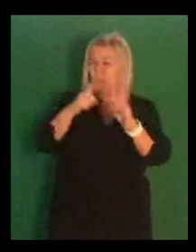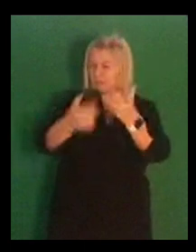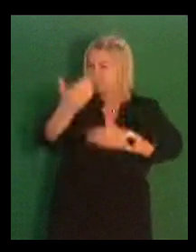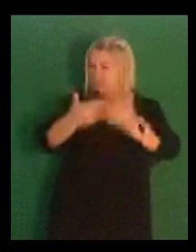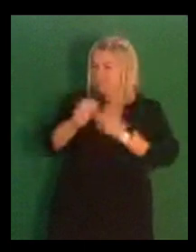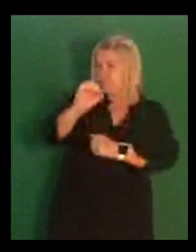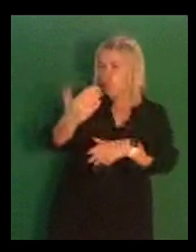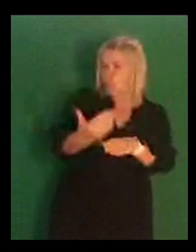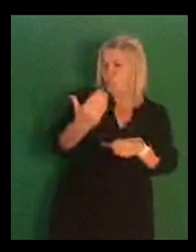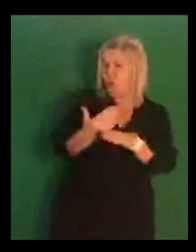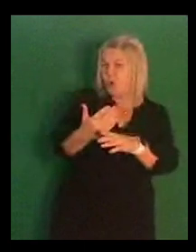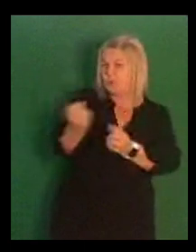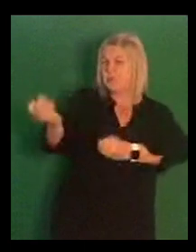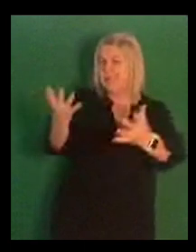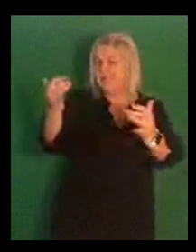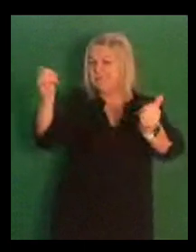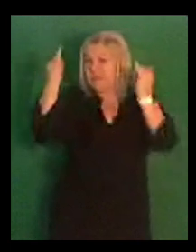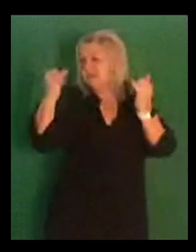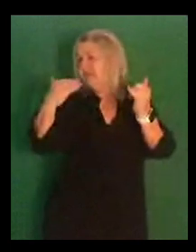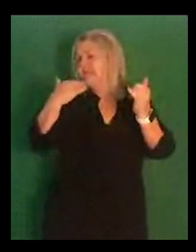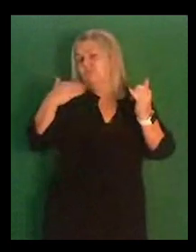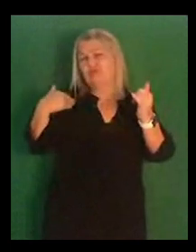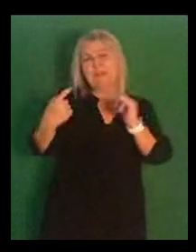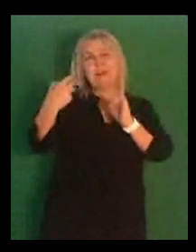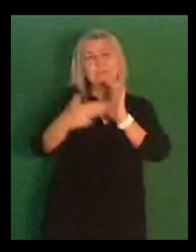festival just in the last month. Can you tell us a bit about that?